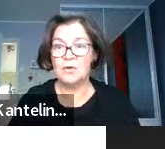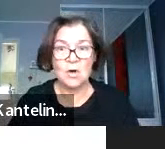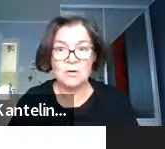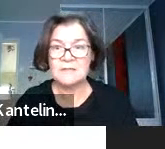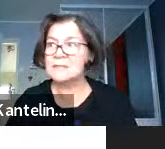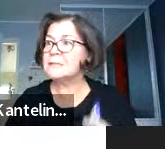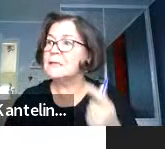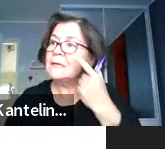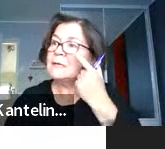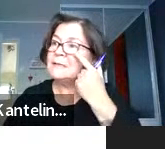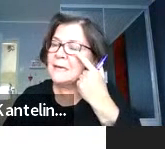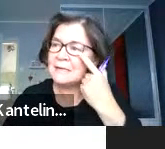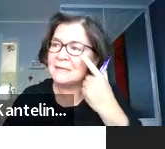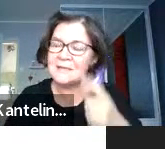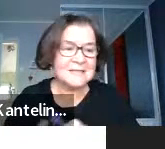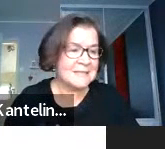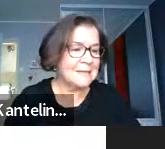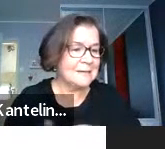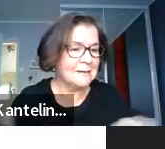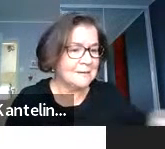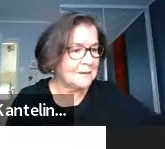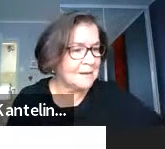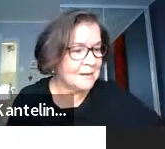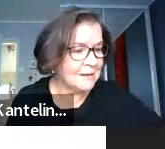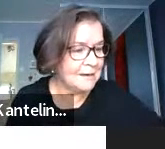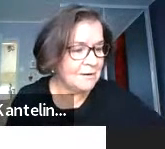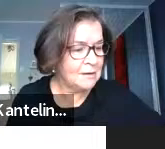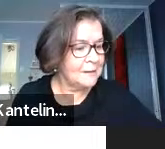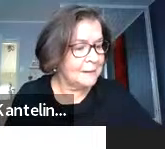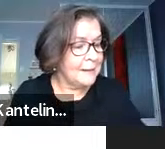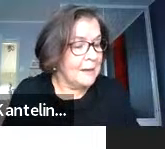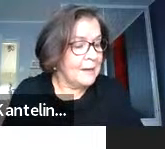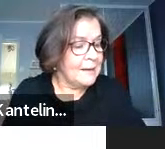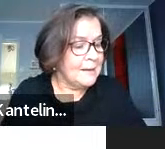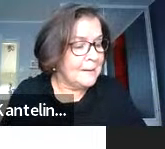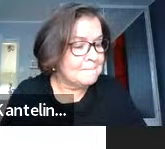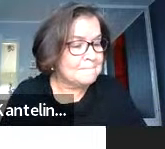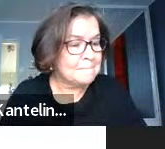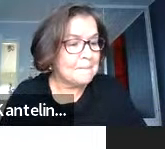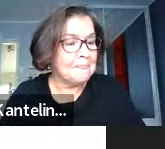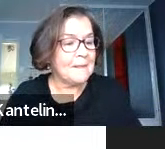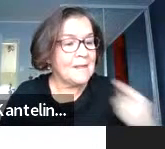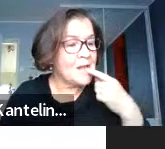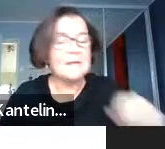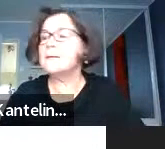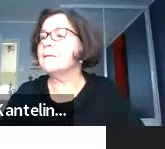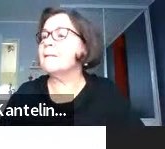Sorry for the dogs, they are assisting, I hear.